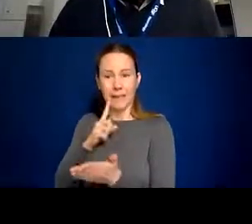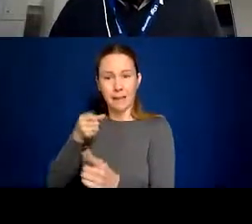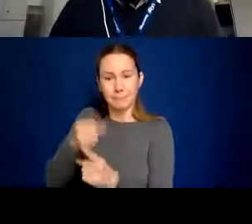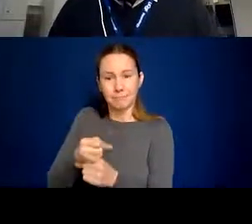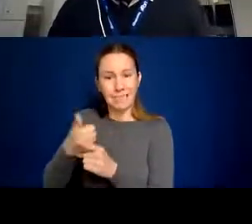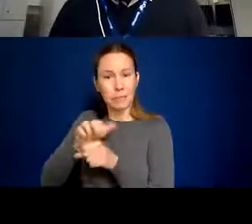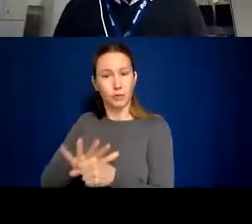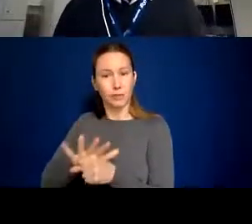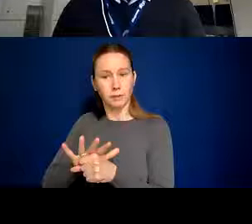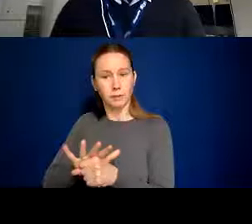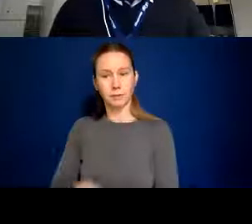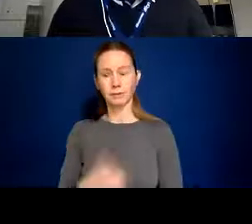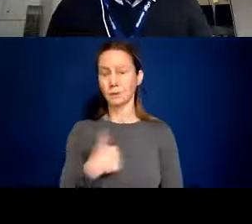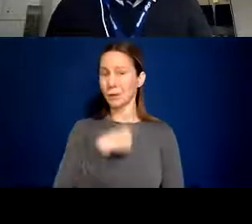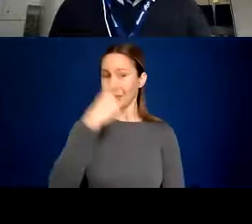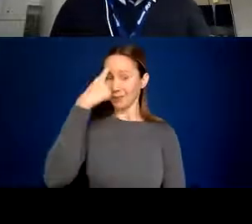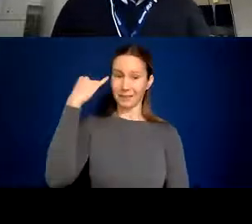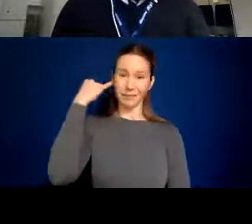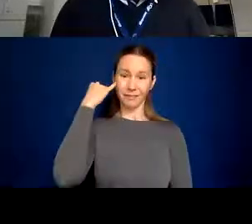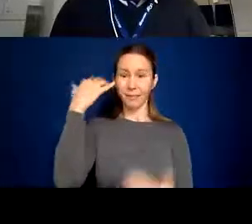this concept where a healthy brain is